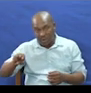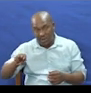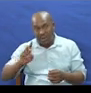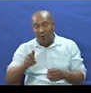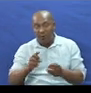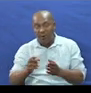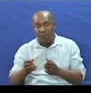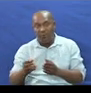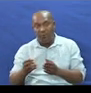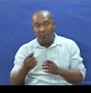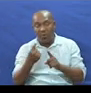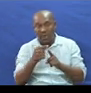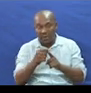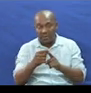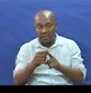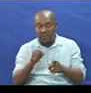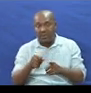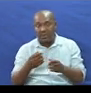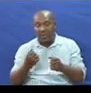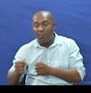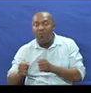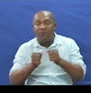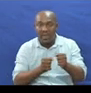another. Now let us see